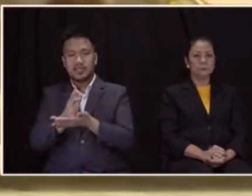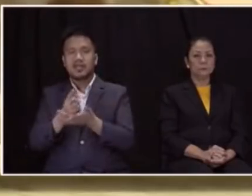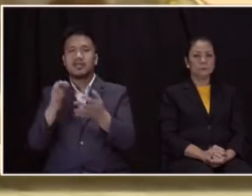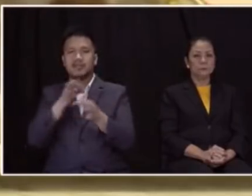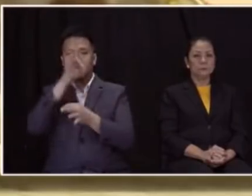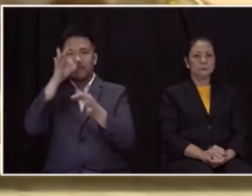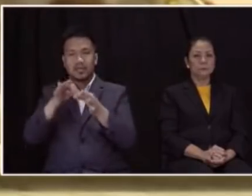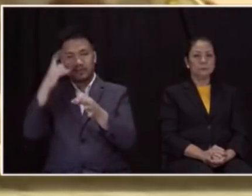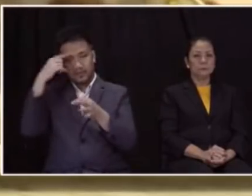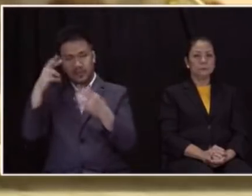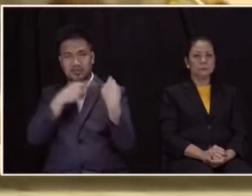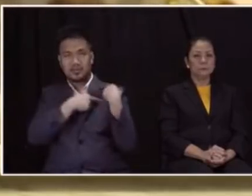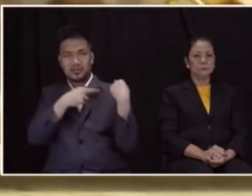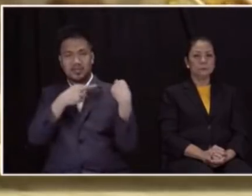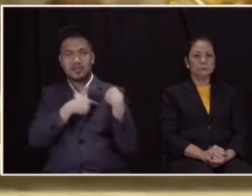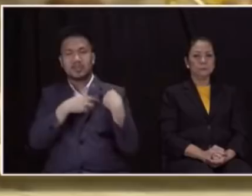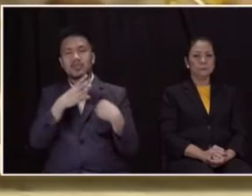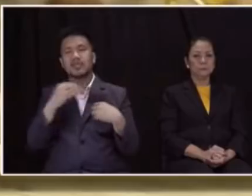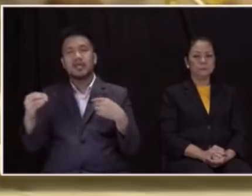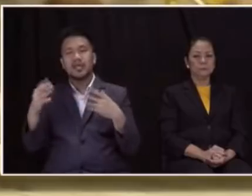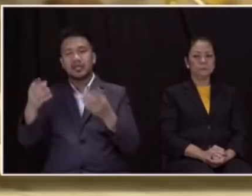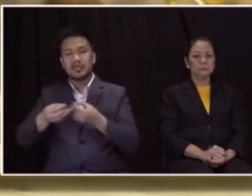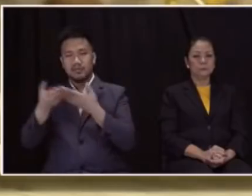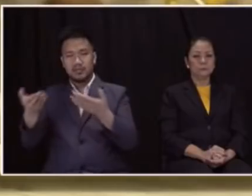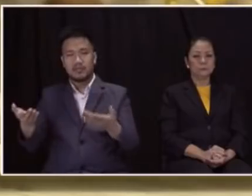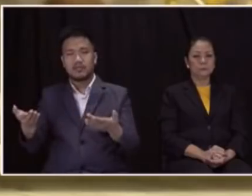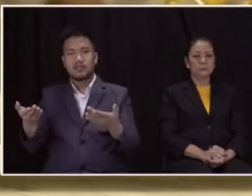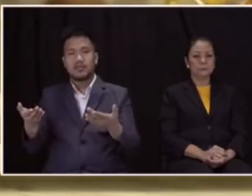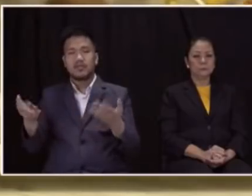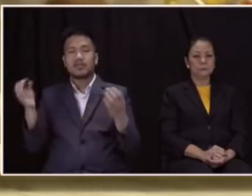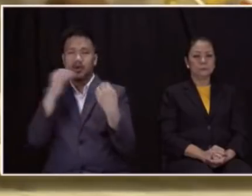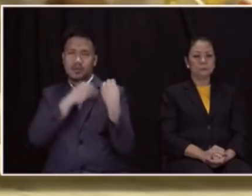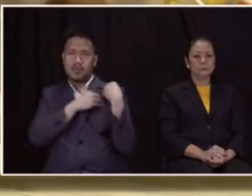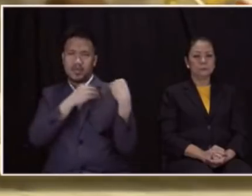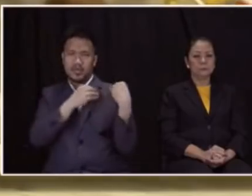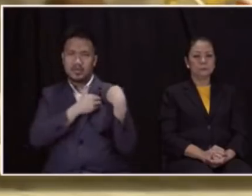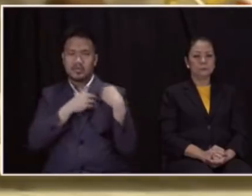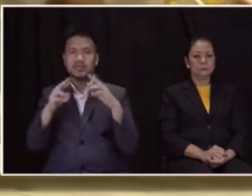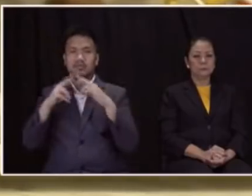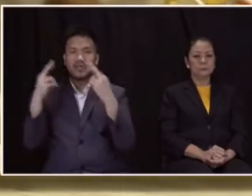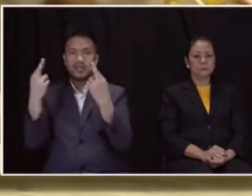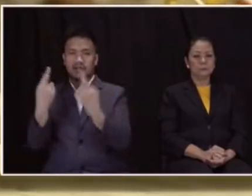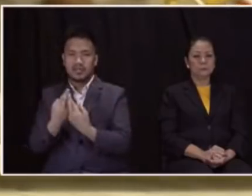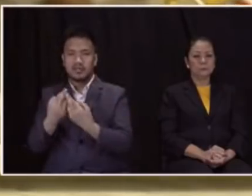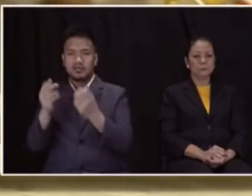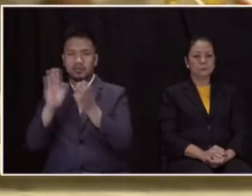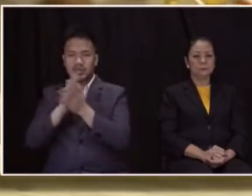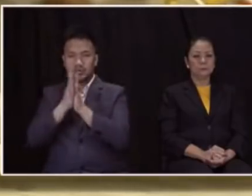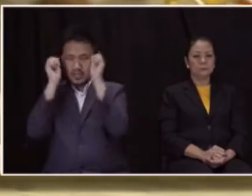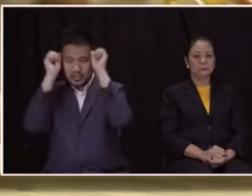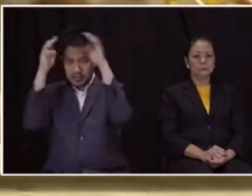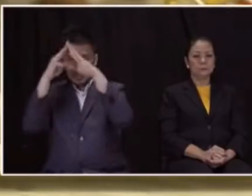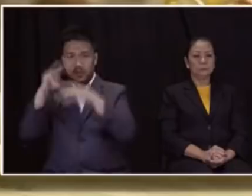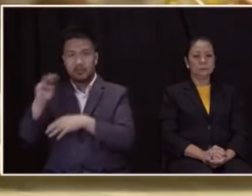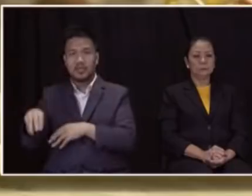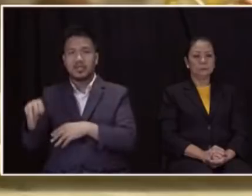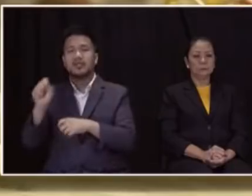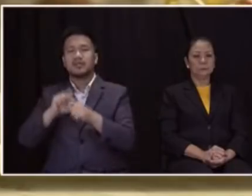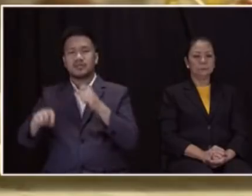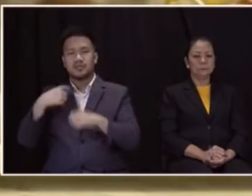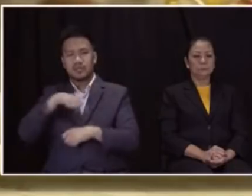to this office and imposing upon you the obligations related to it. We